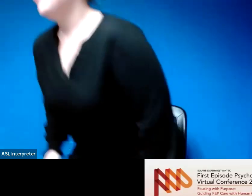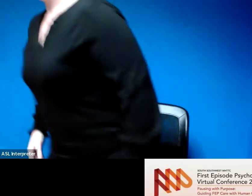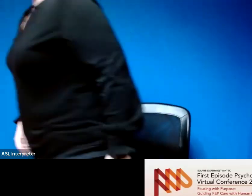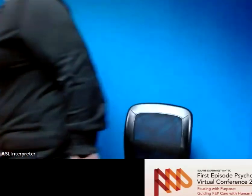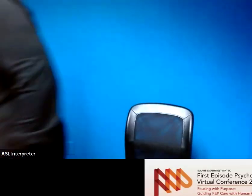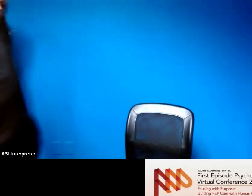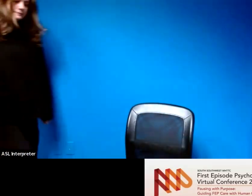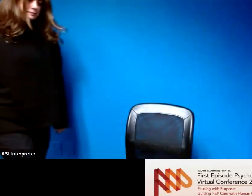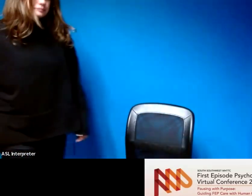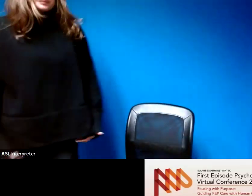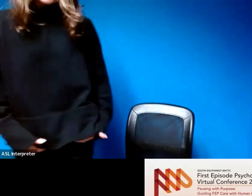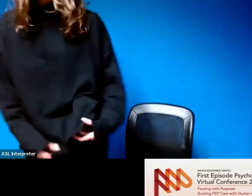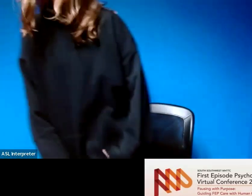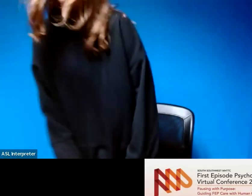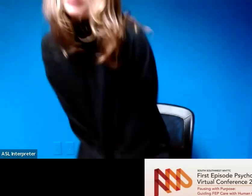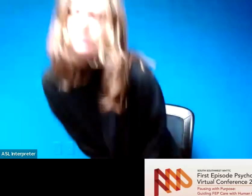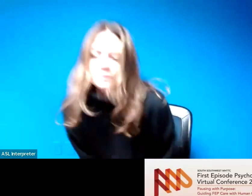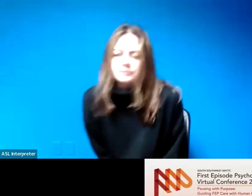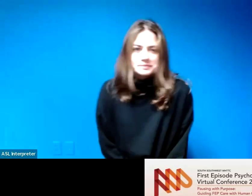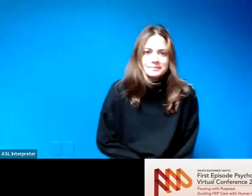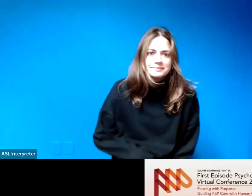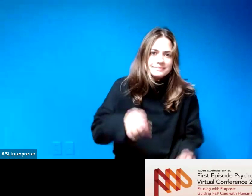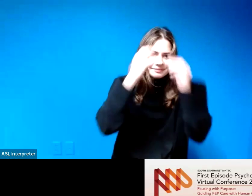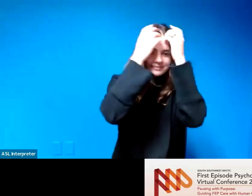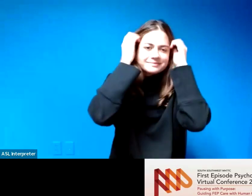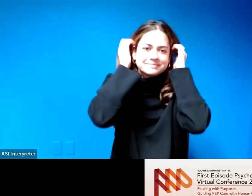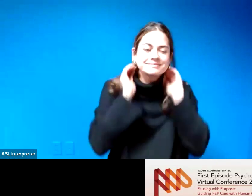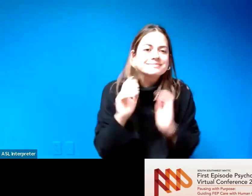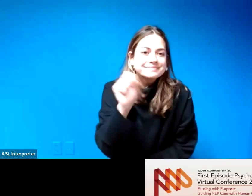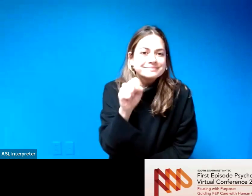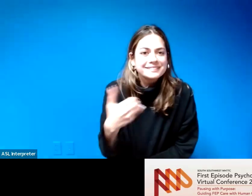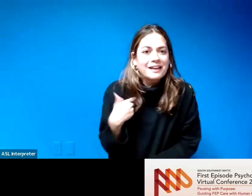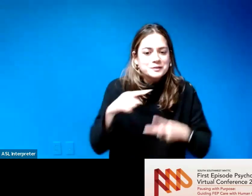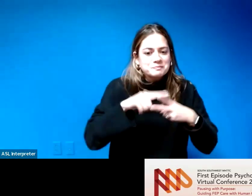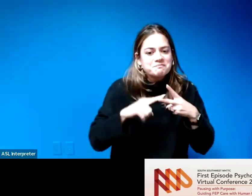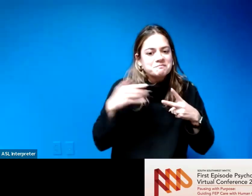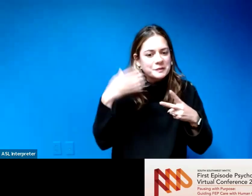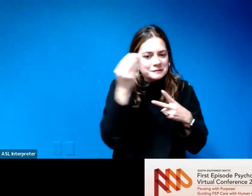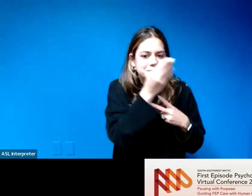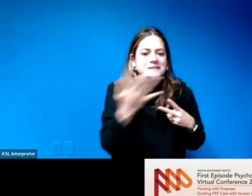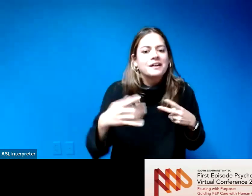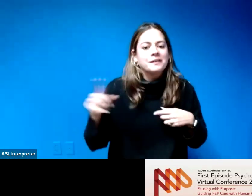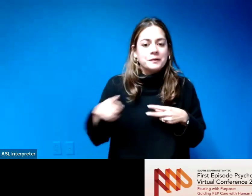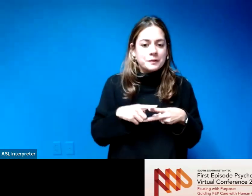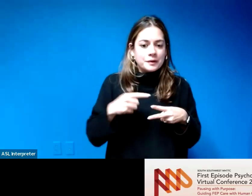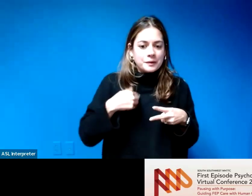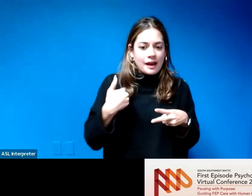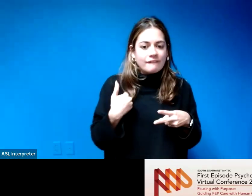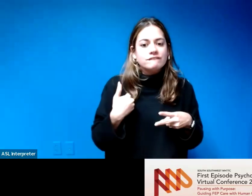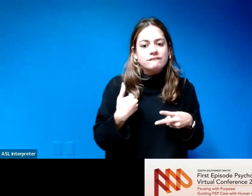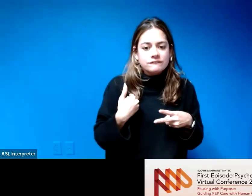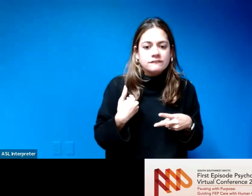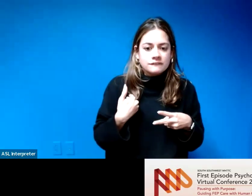Yes, I have two that I would share that have worked for us. One of them is that we have asked for clarity.